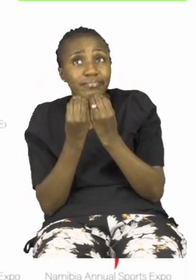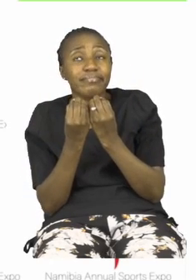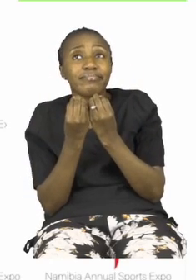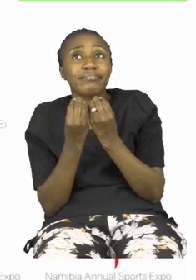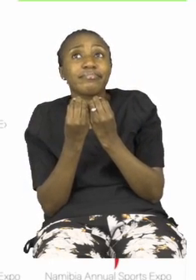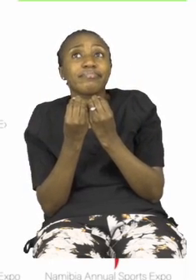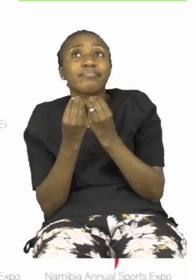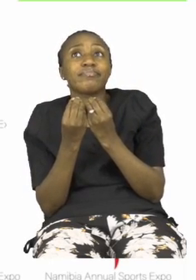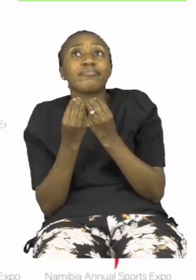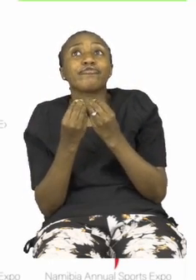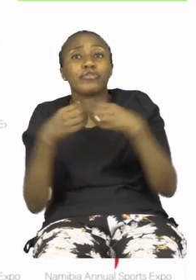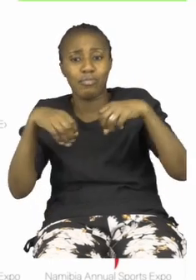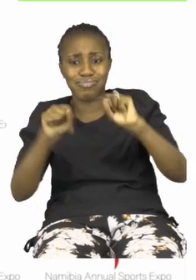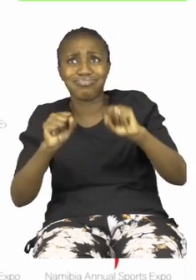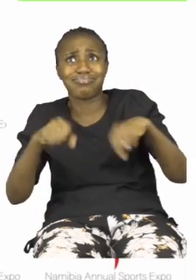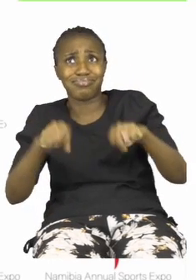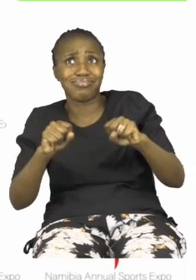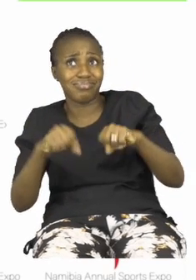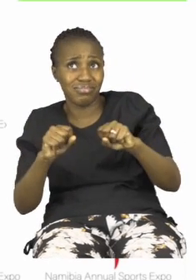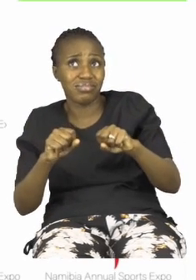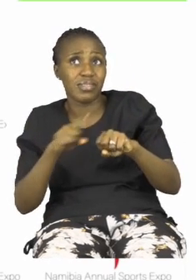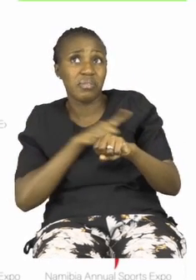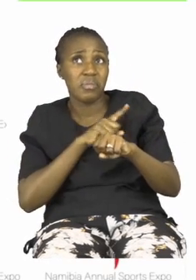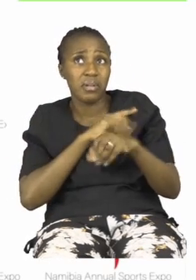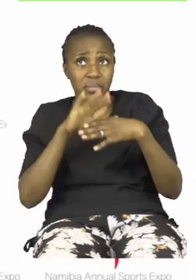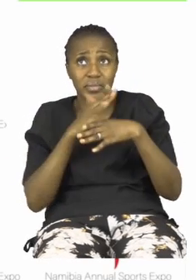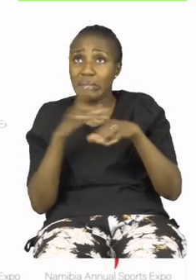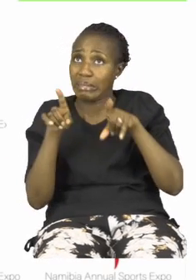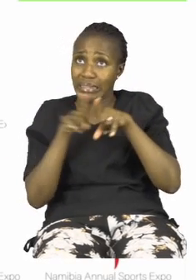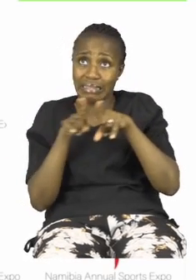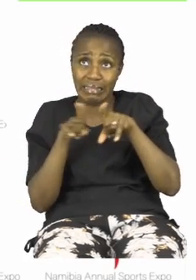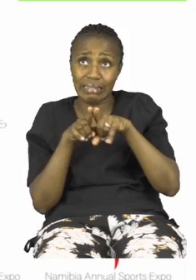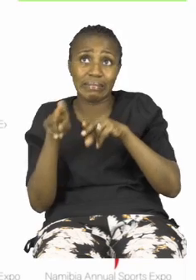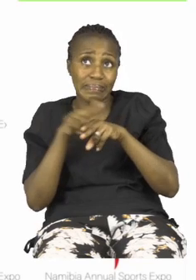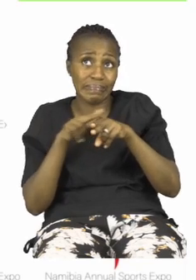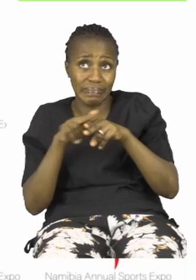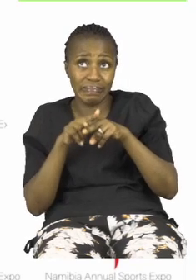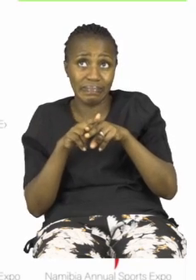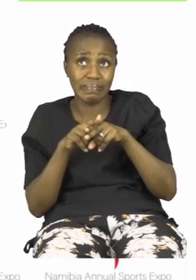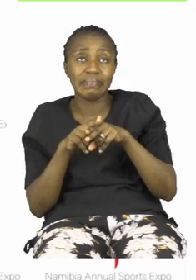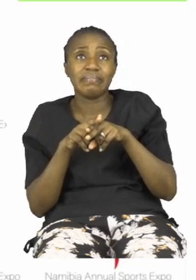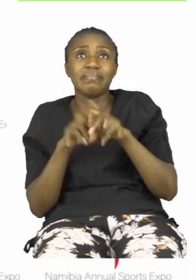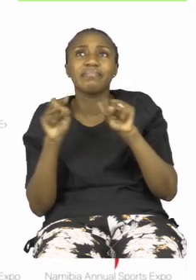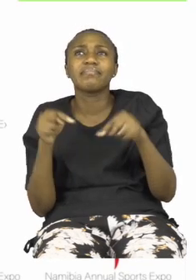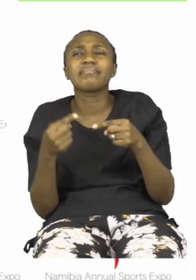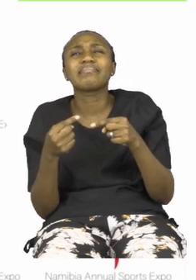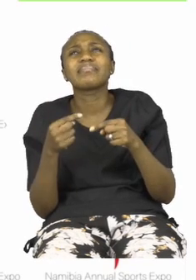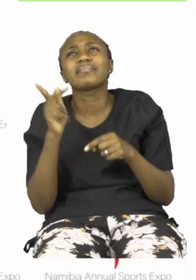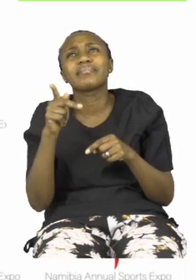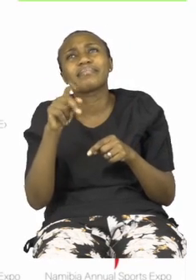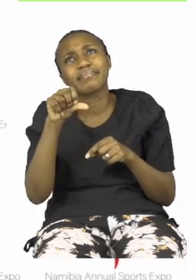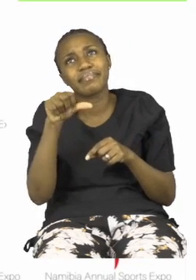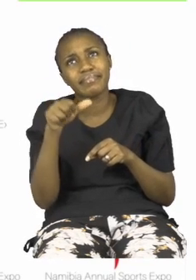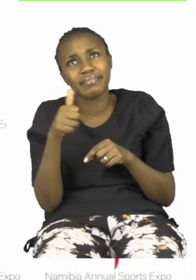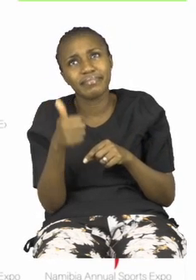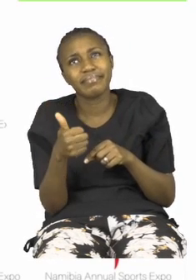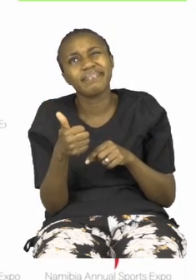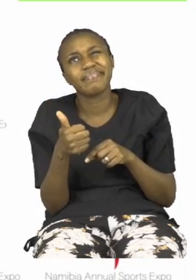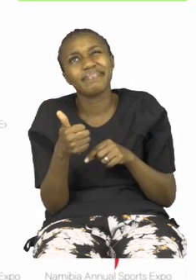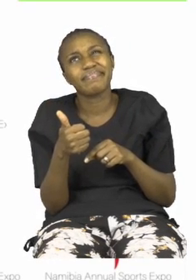driving simulation. So there are also various other, let's